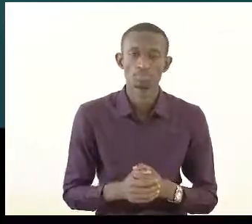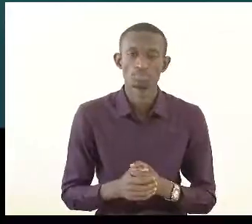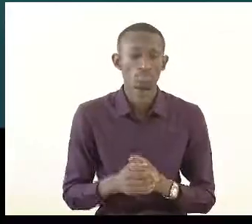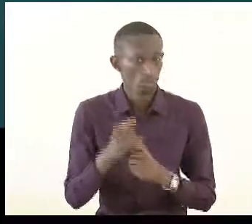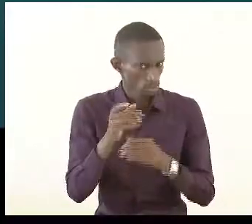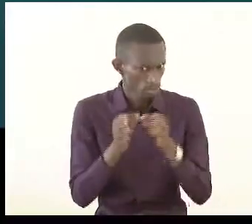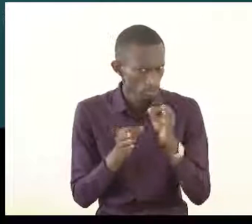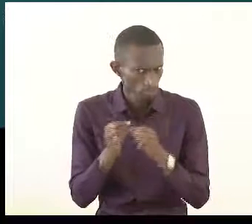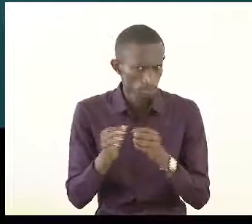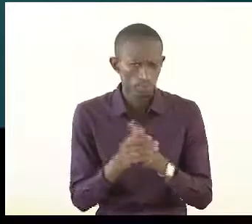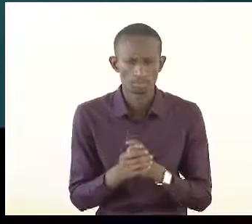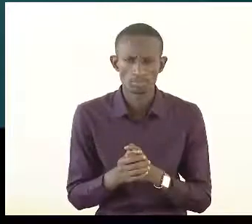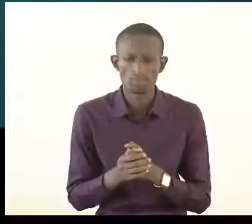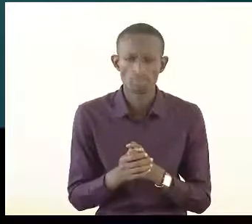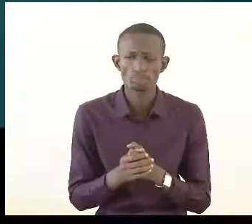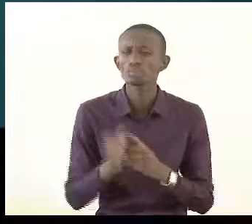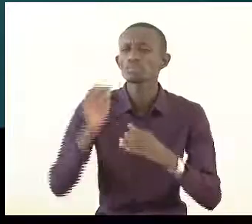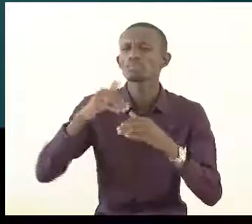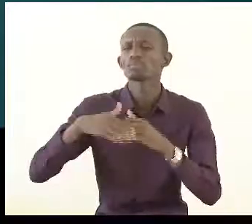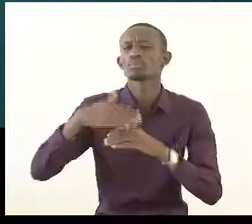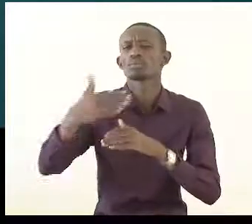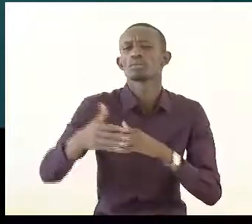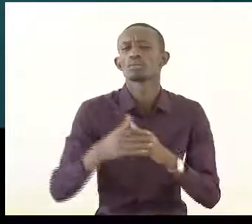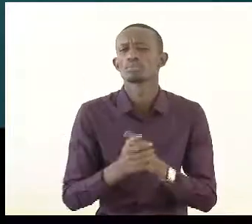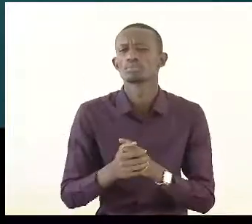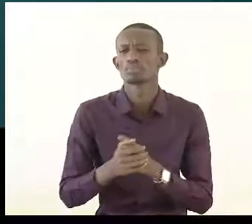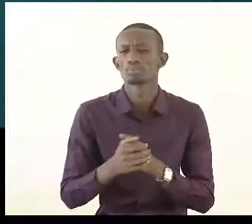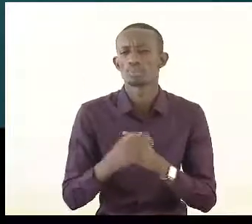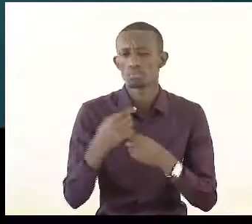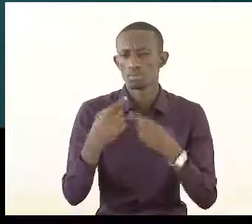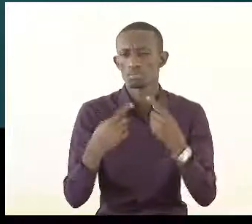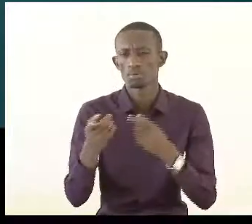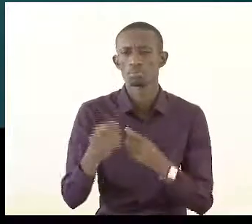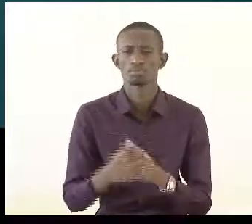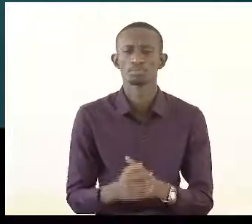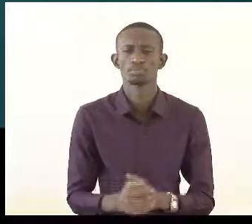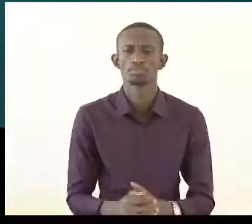explained in the next statement.